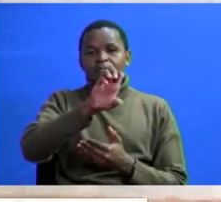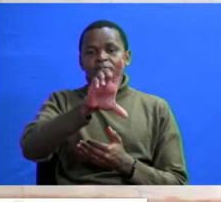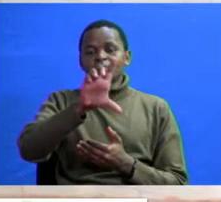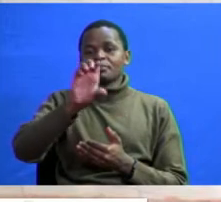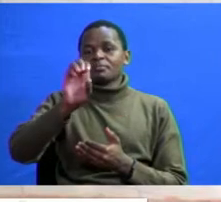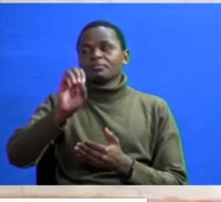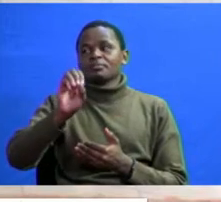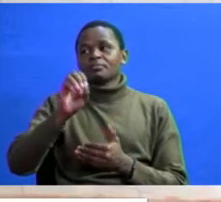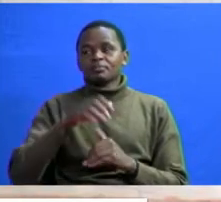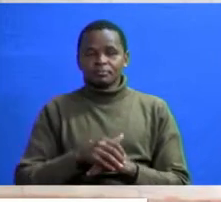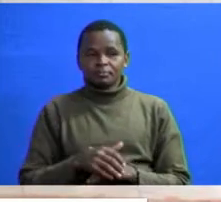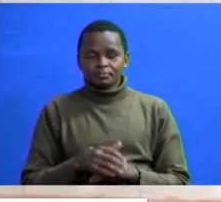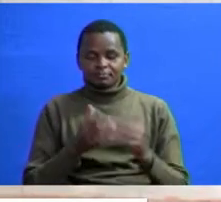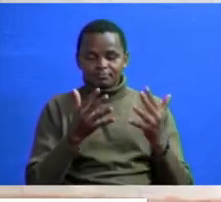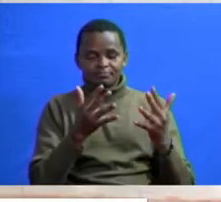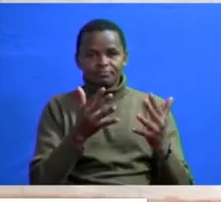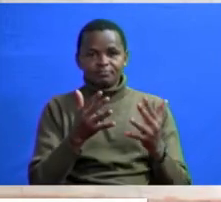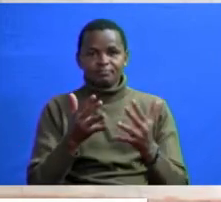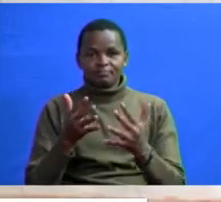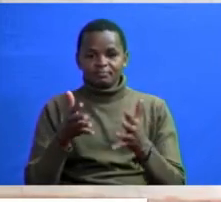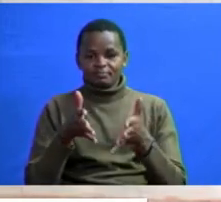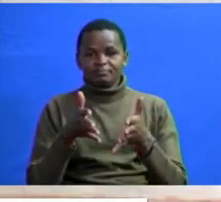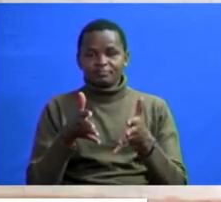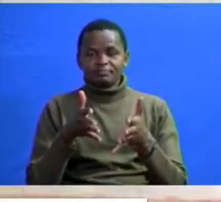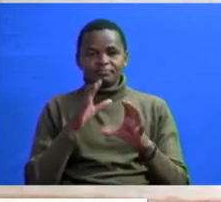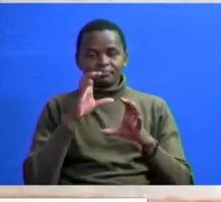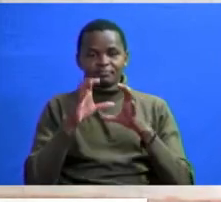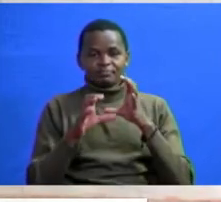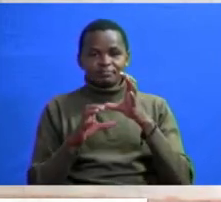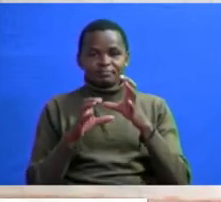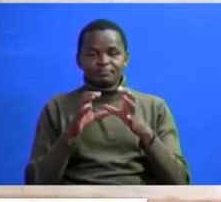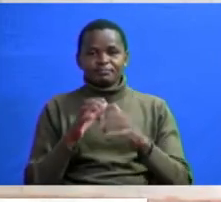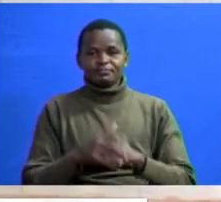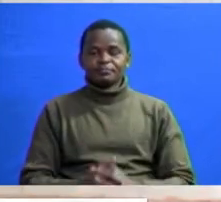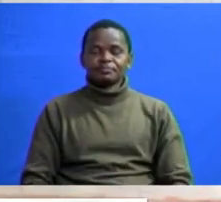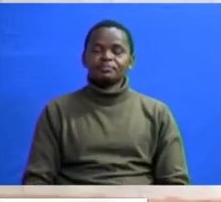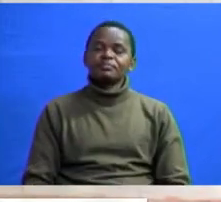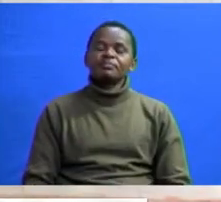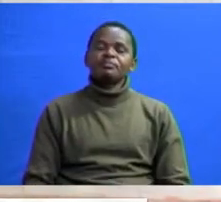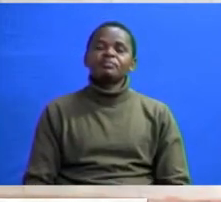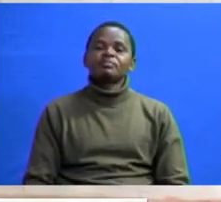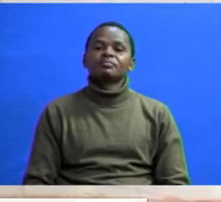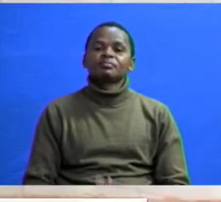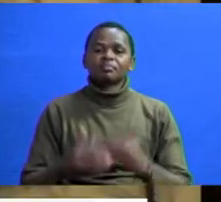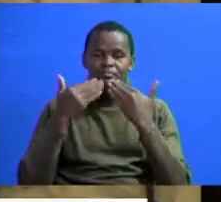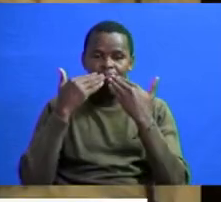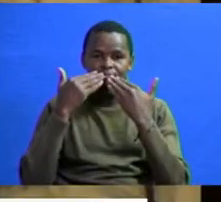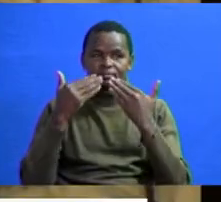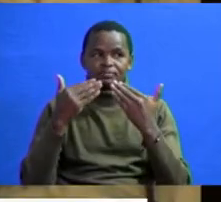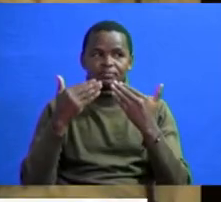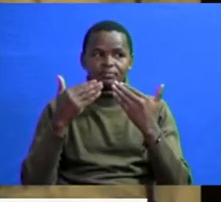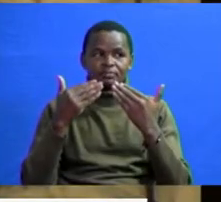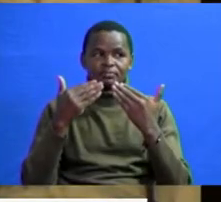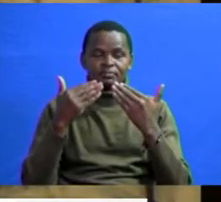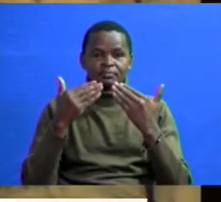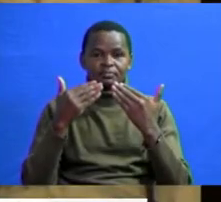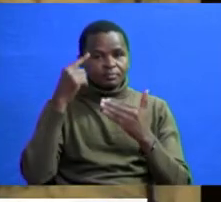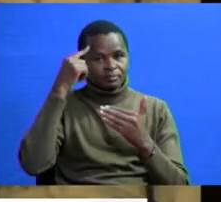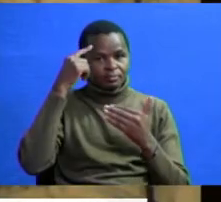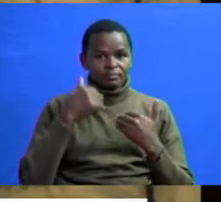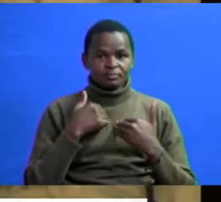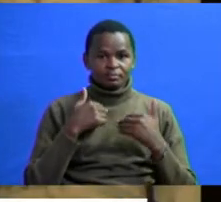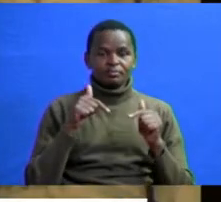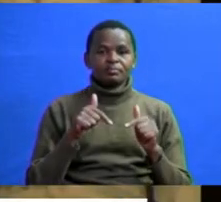me, welcome to this particular conversation. Thank you, MUTEGI. Thank you so much for having